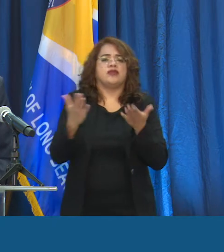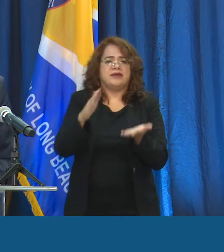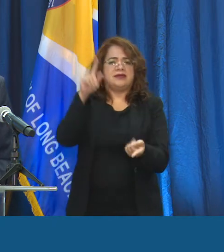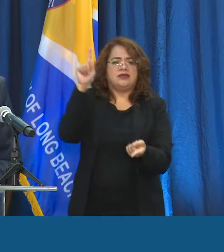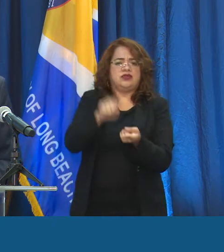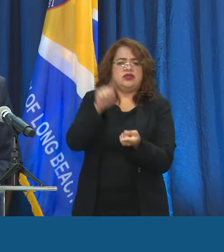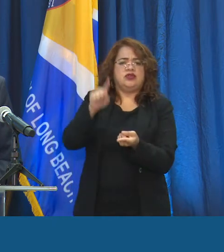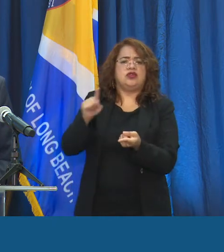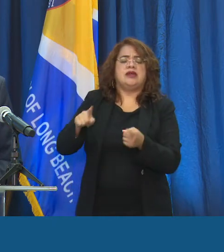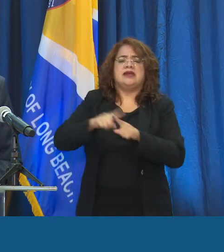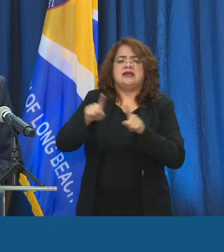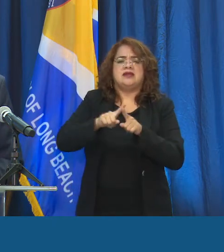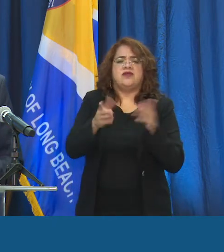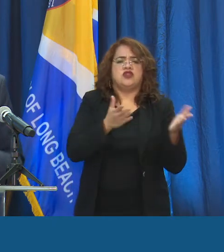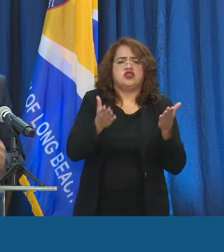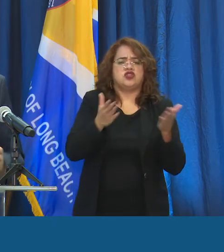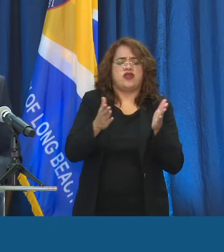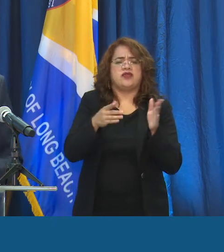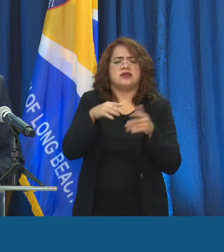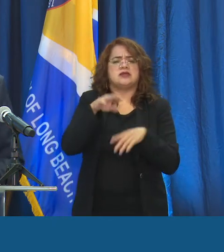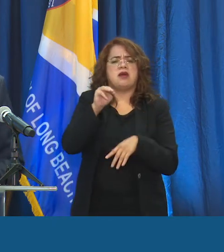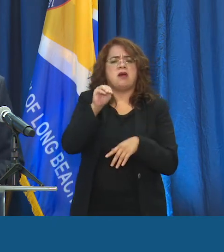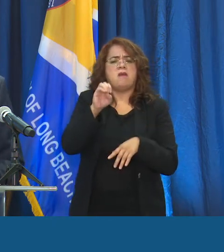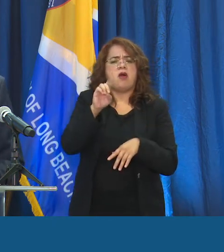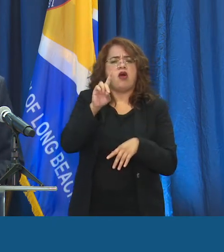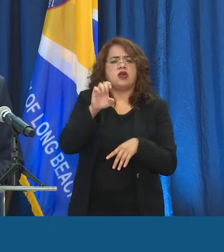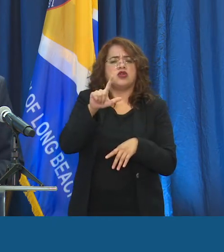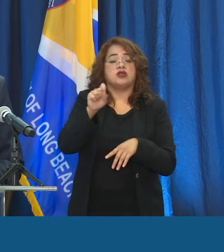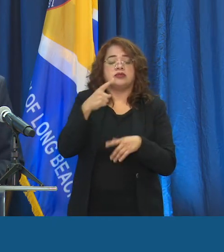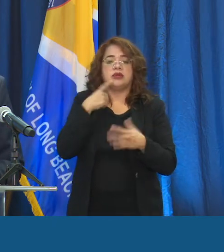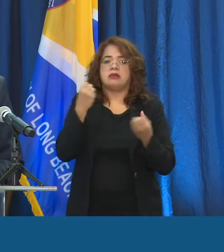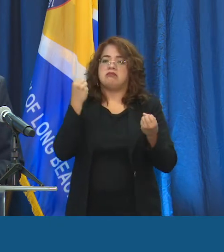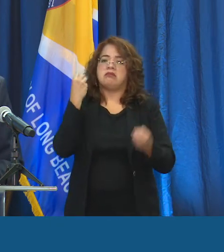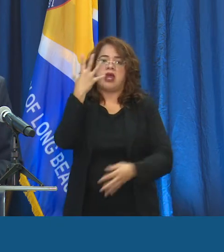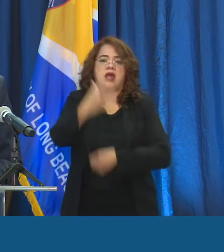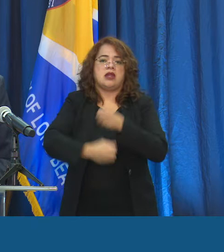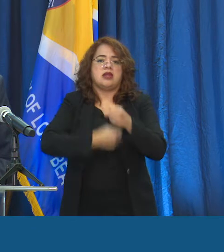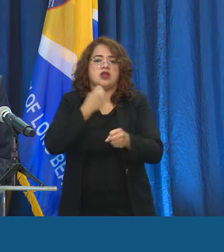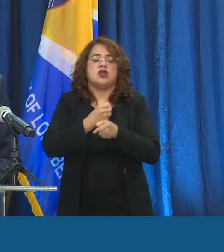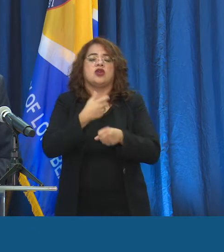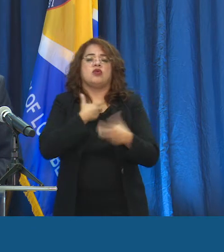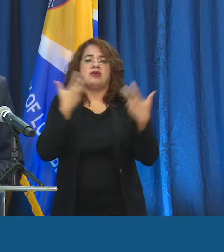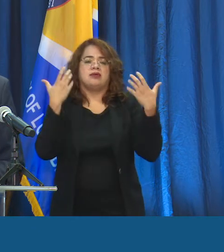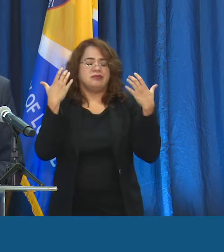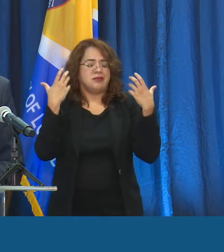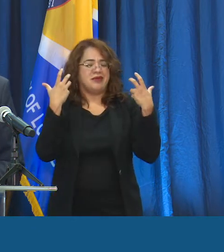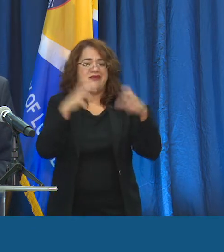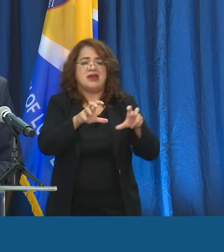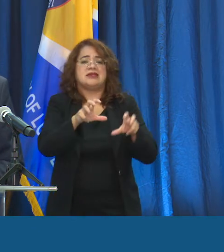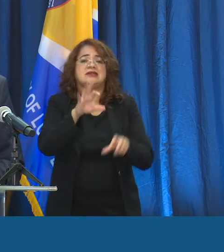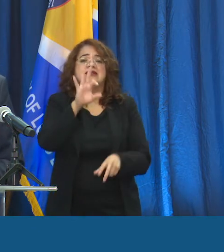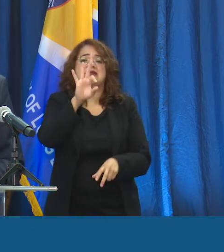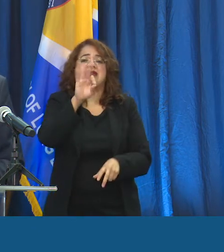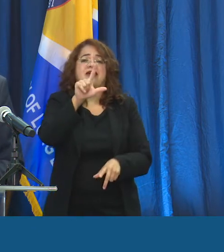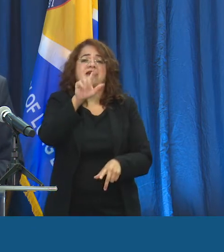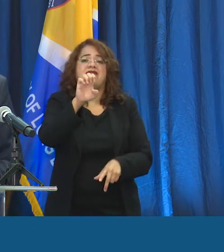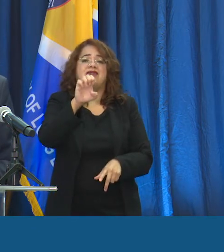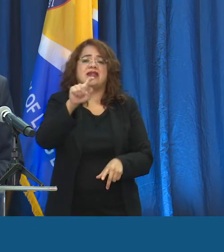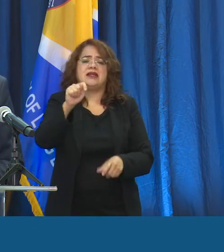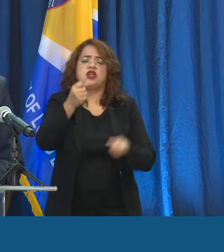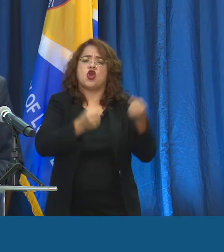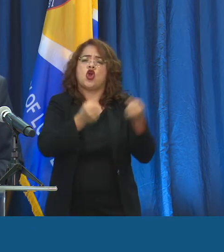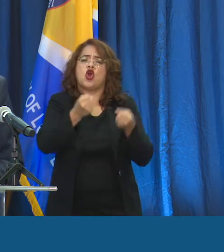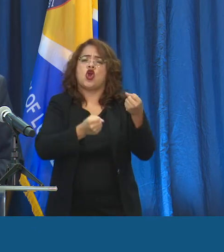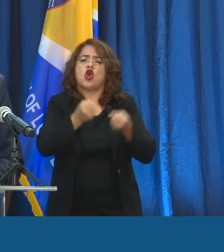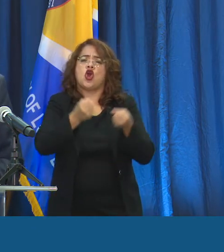look at different service models? We've been investing for several years in our city's fleet and bringing down the age